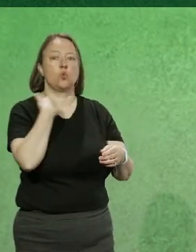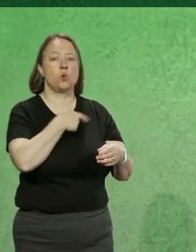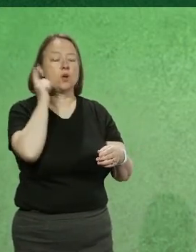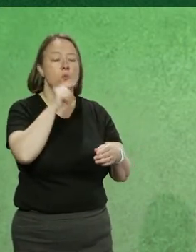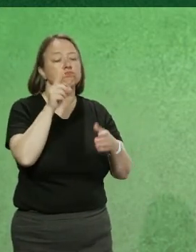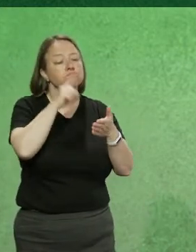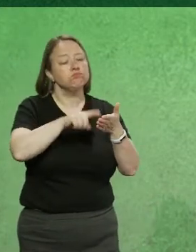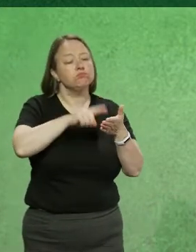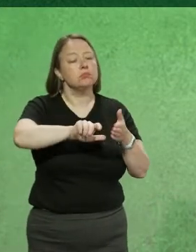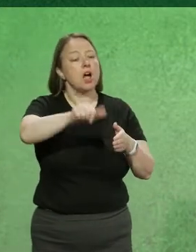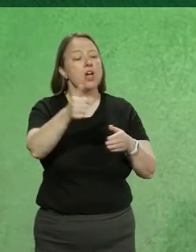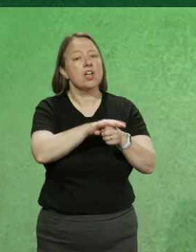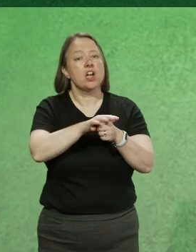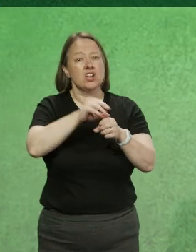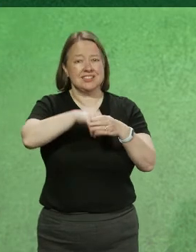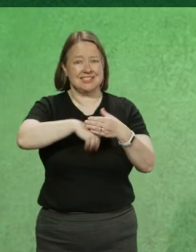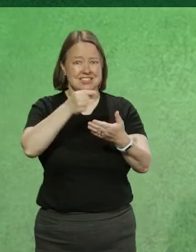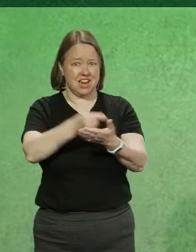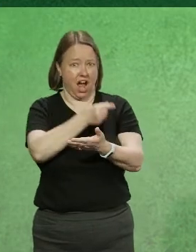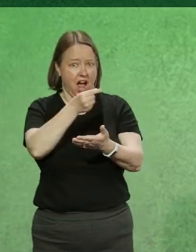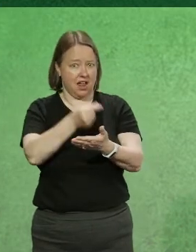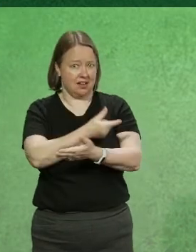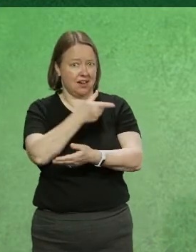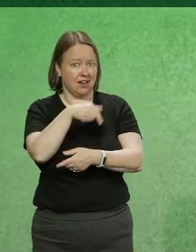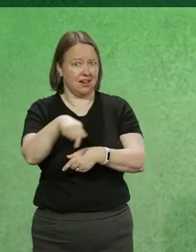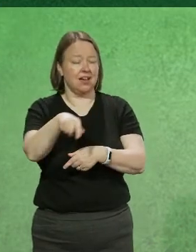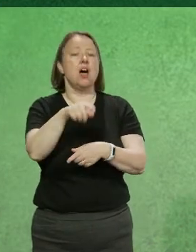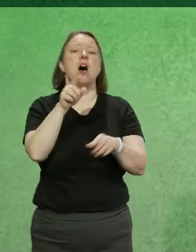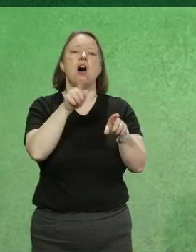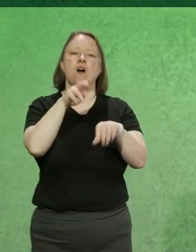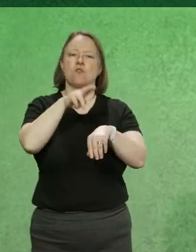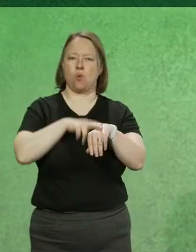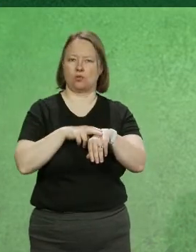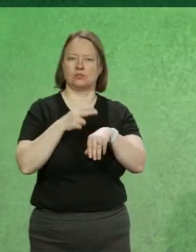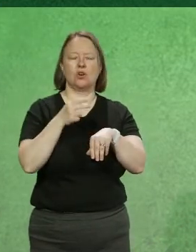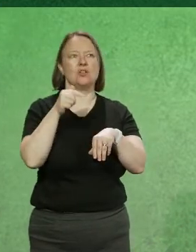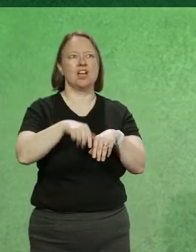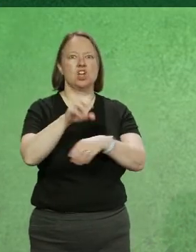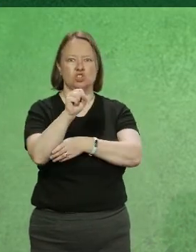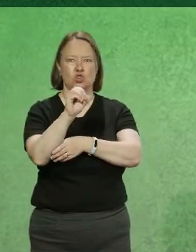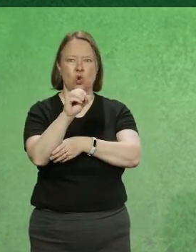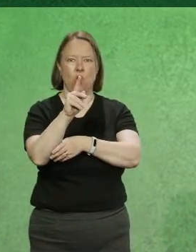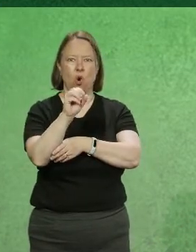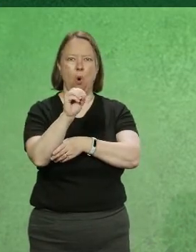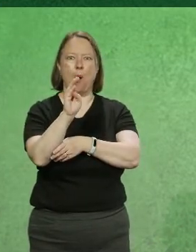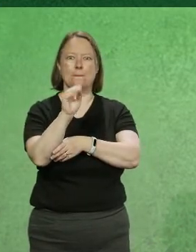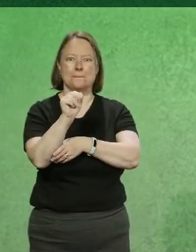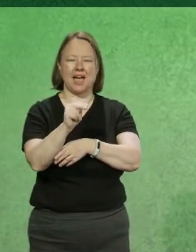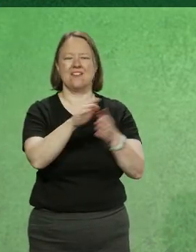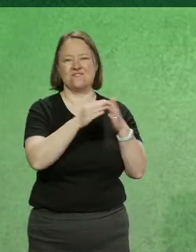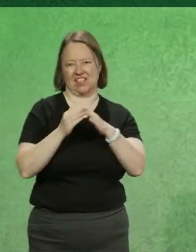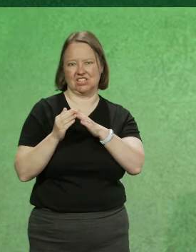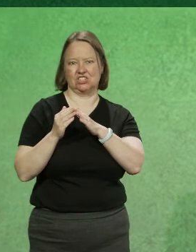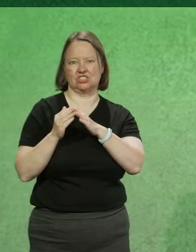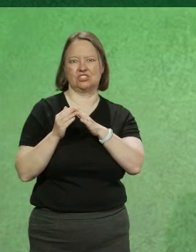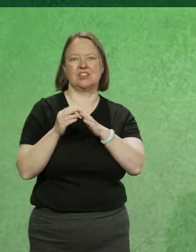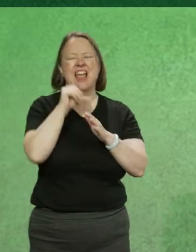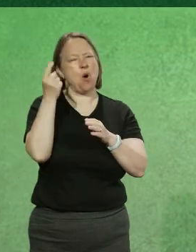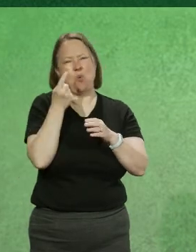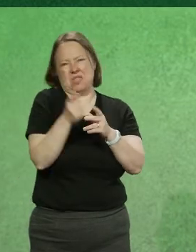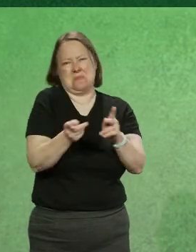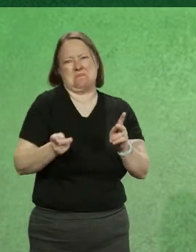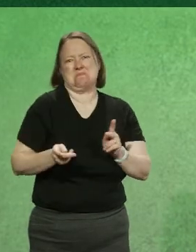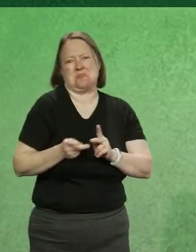explore other areas in Ghana. And of course, so the Sokoba Wood Village is not only the place that